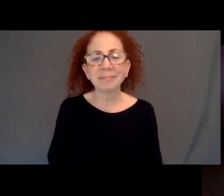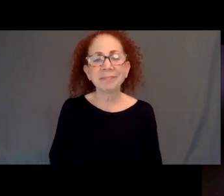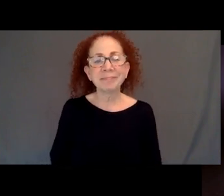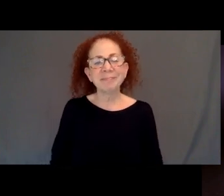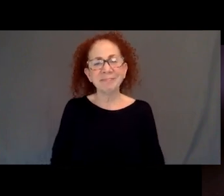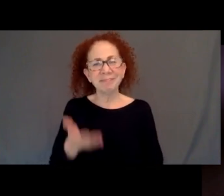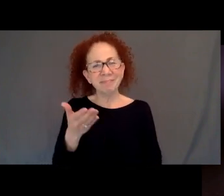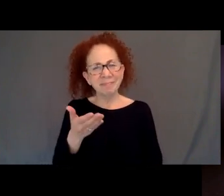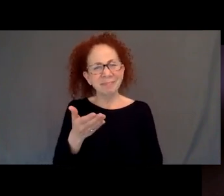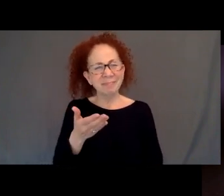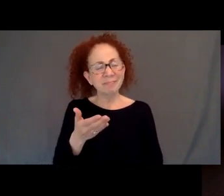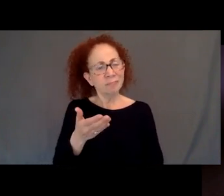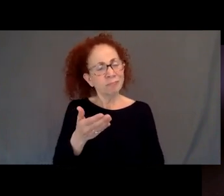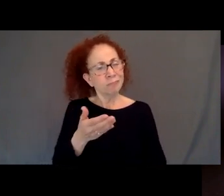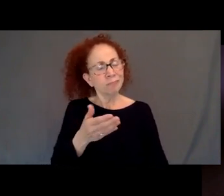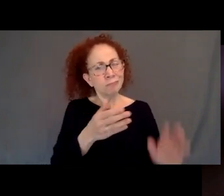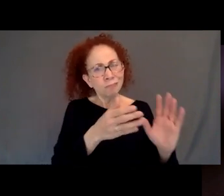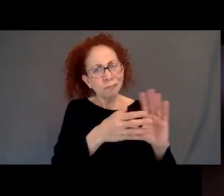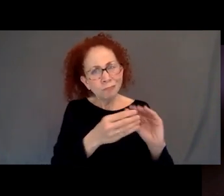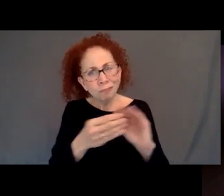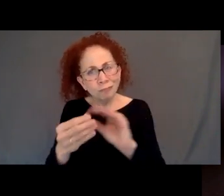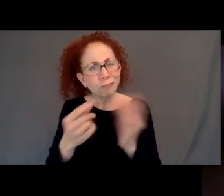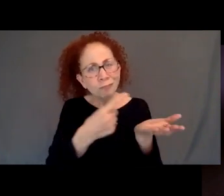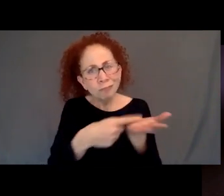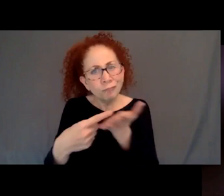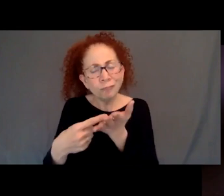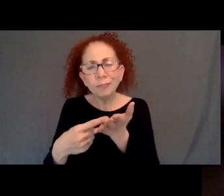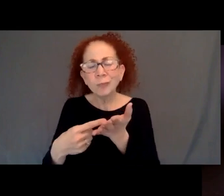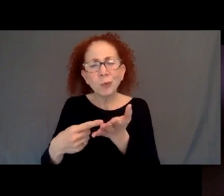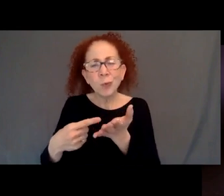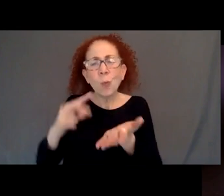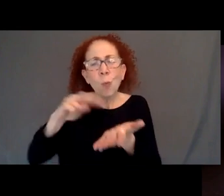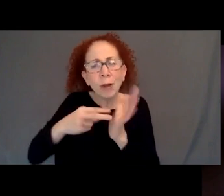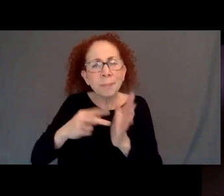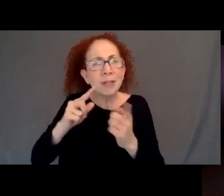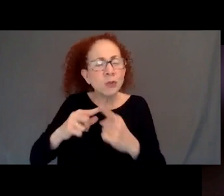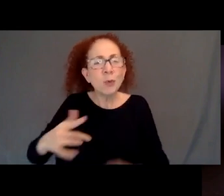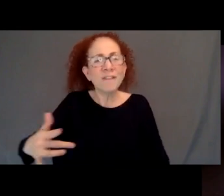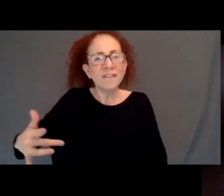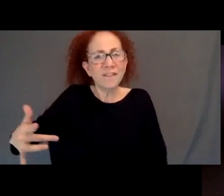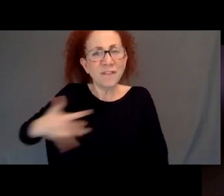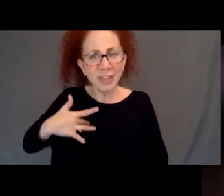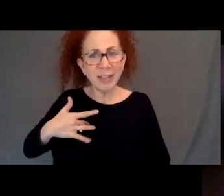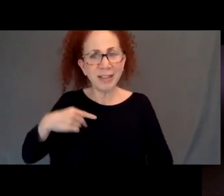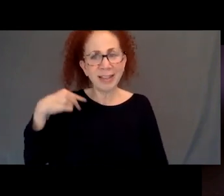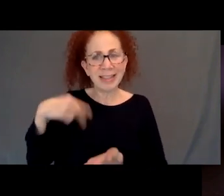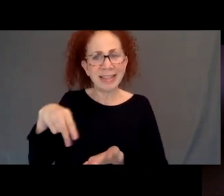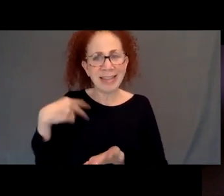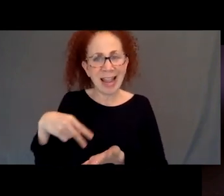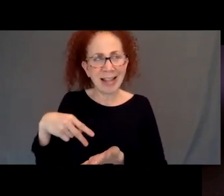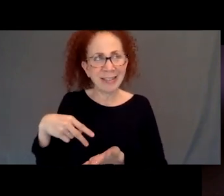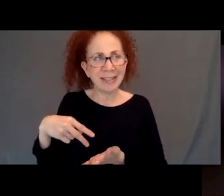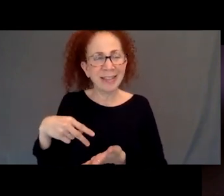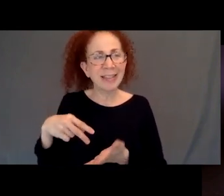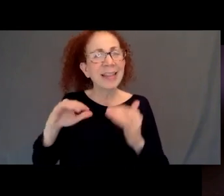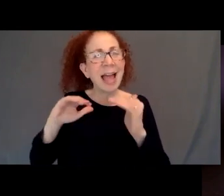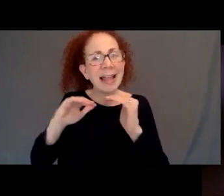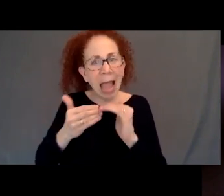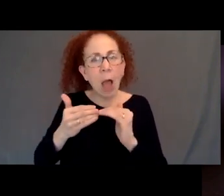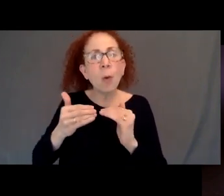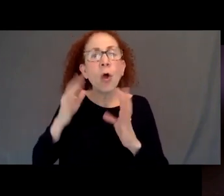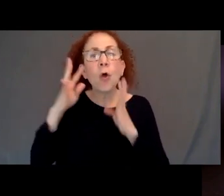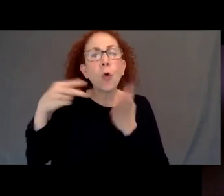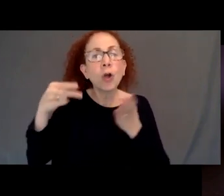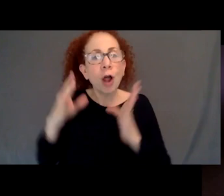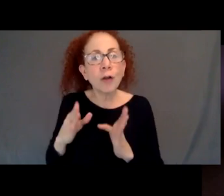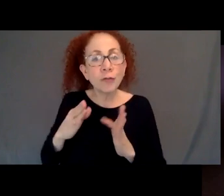So I think all these perspectives on what it means to viscerally feel the force of a dance, the way that choreography is really collaborative,